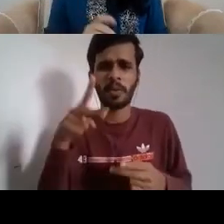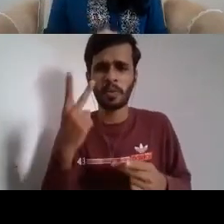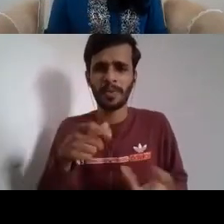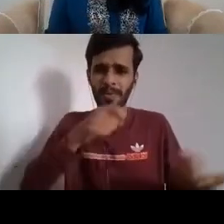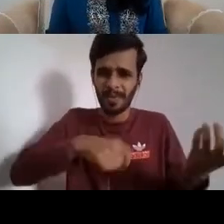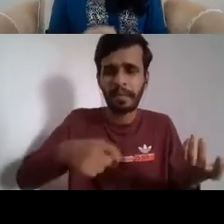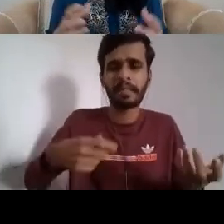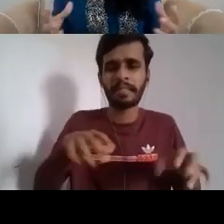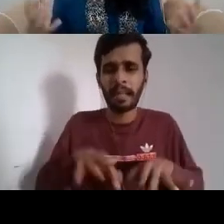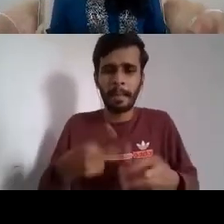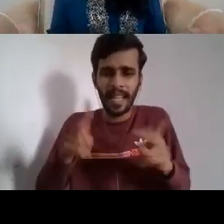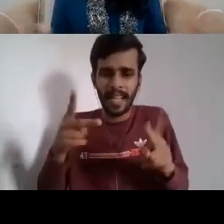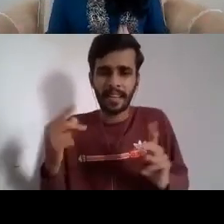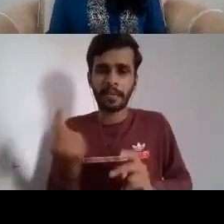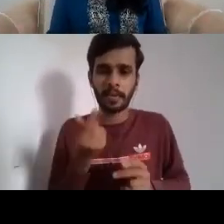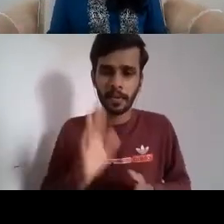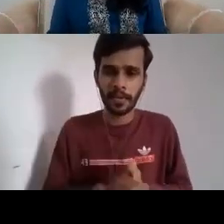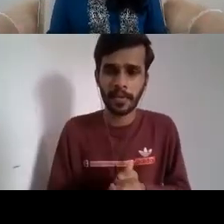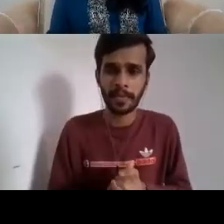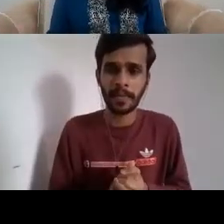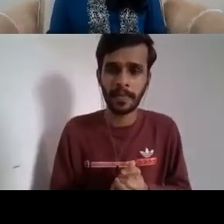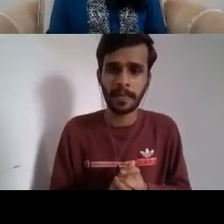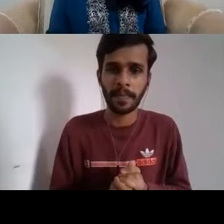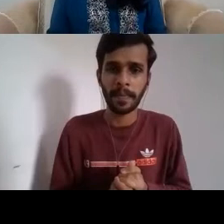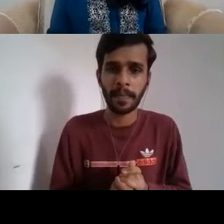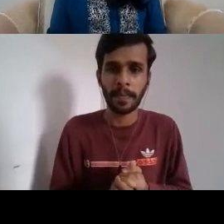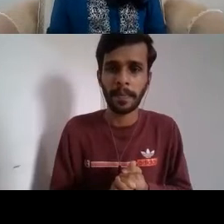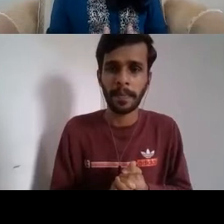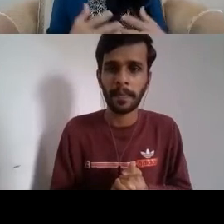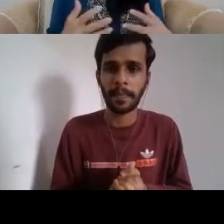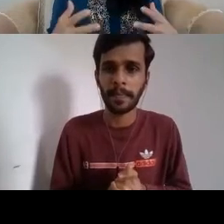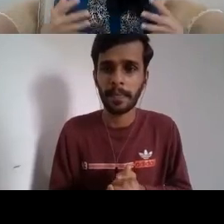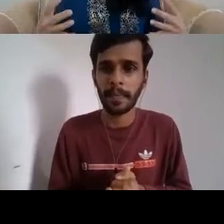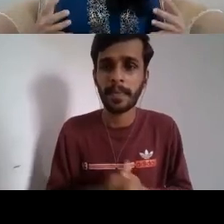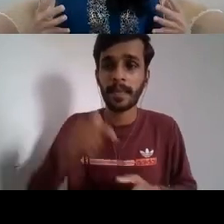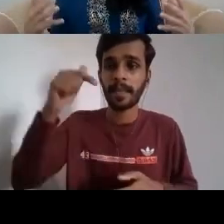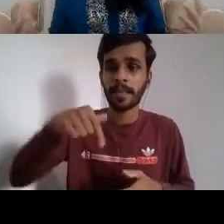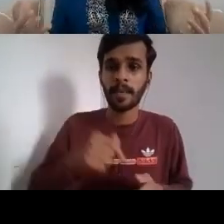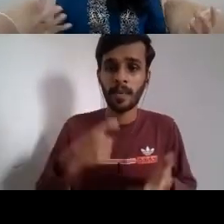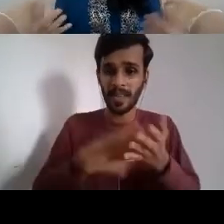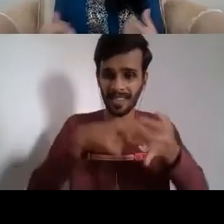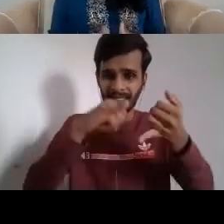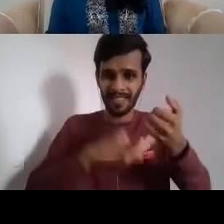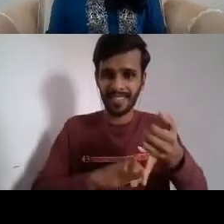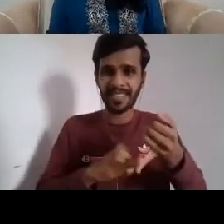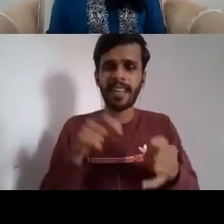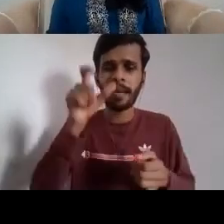music concerts have huge ensembles. Now, how did Ravi Shankar bridge the